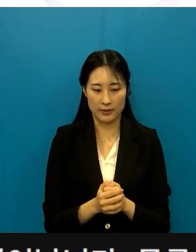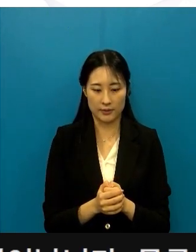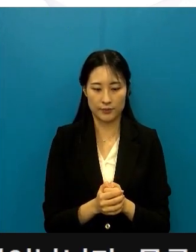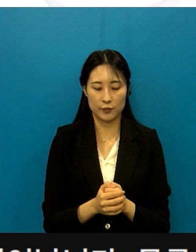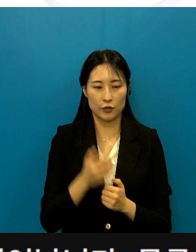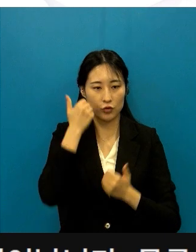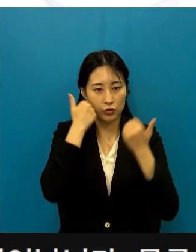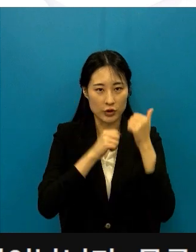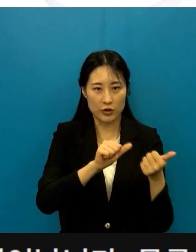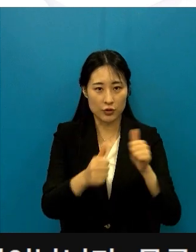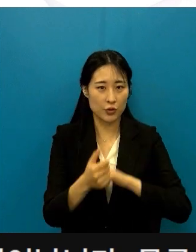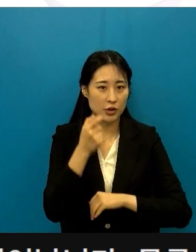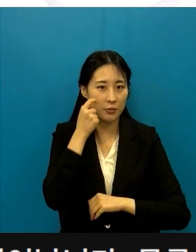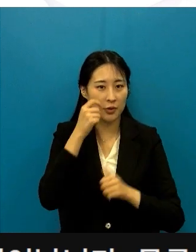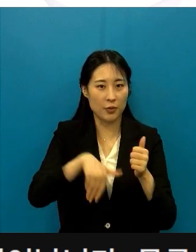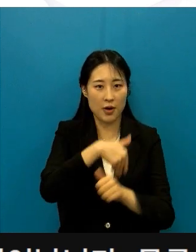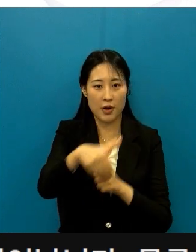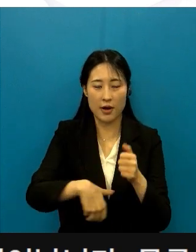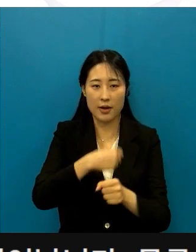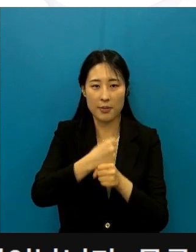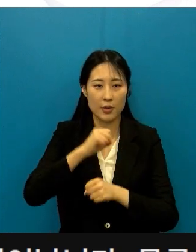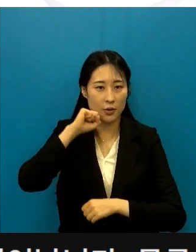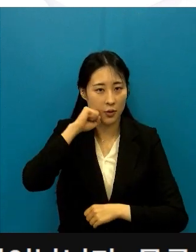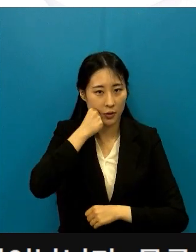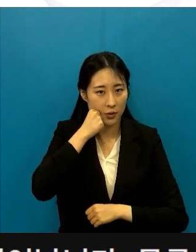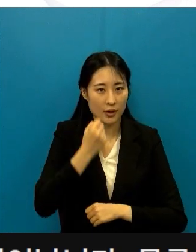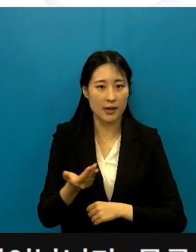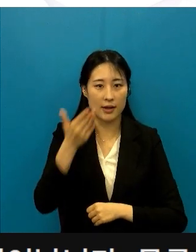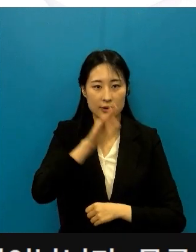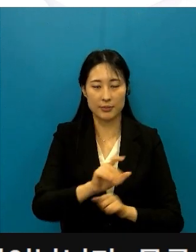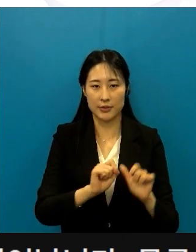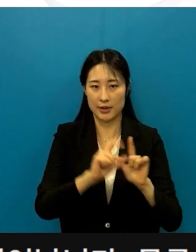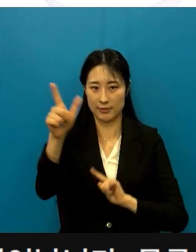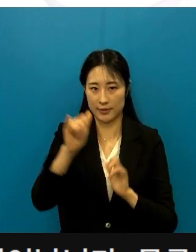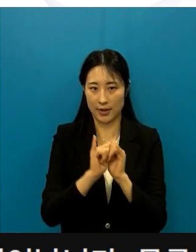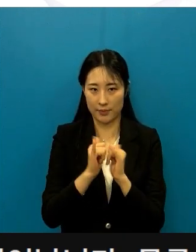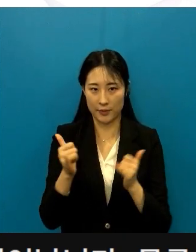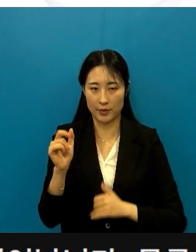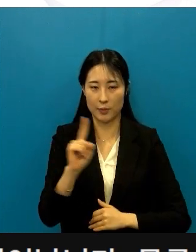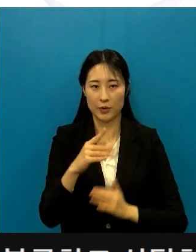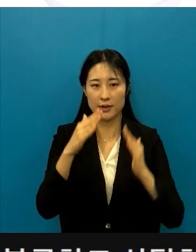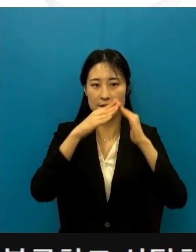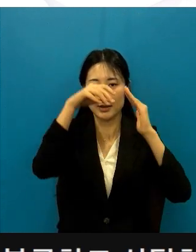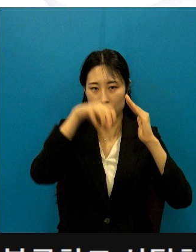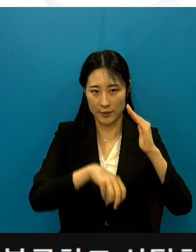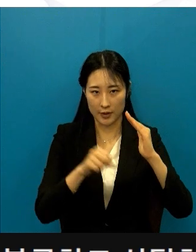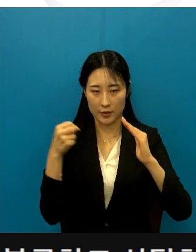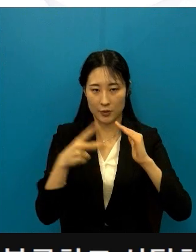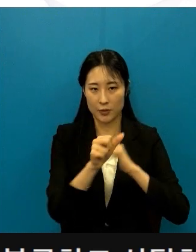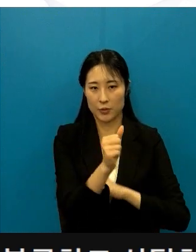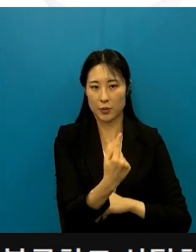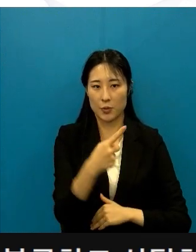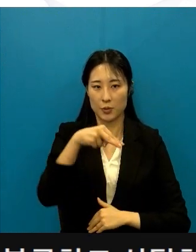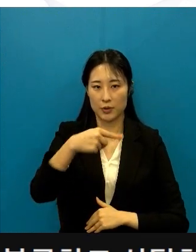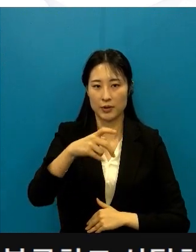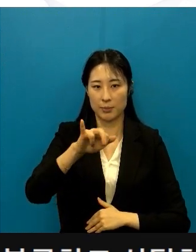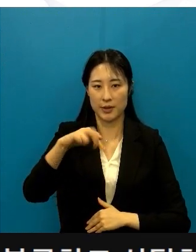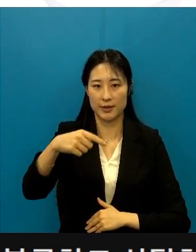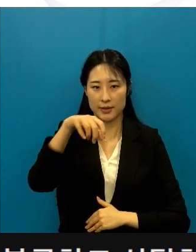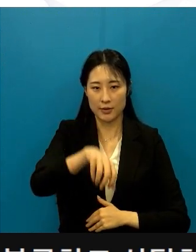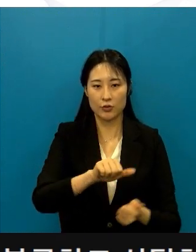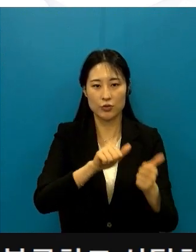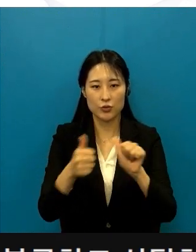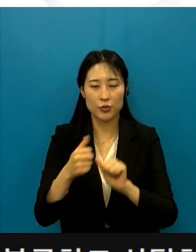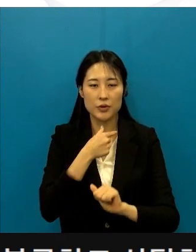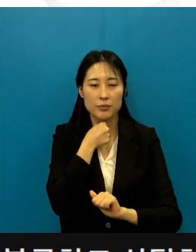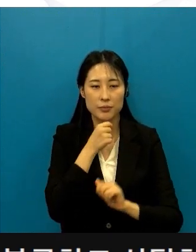prefer dying at home or in a hospice. Based on autonomy and dignity, much more has to be done to enable a dignified